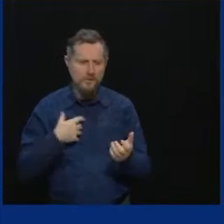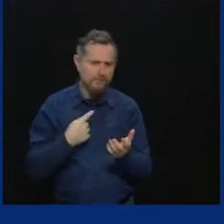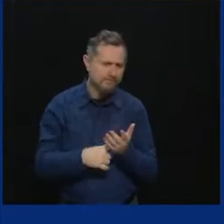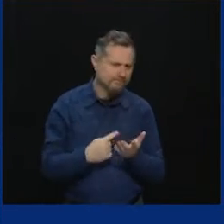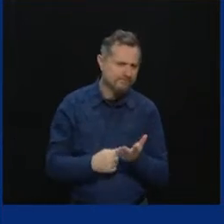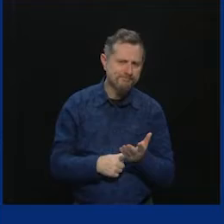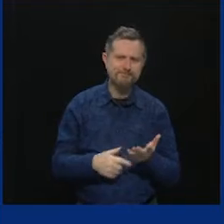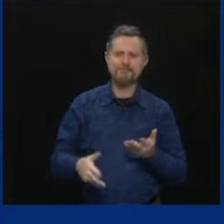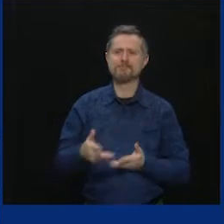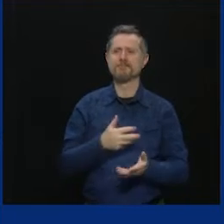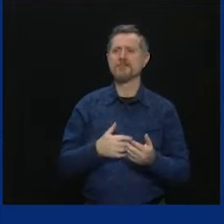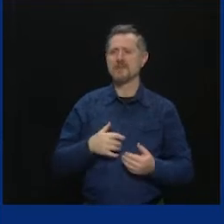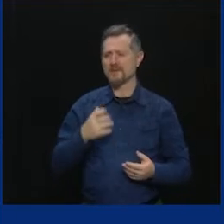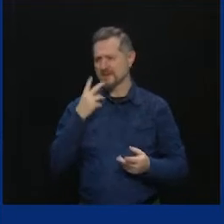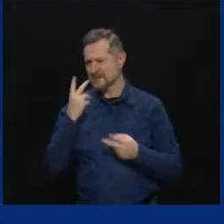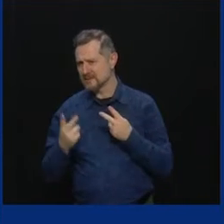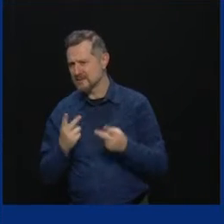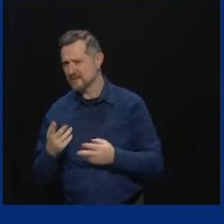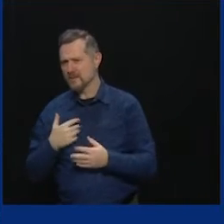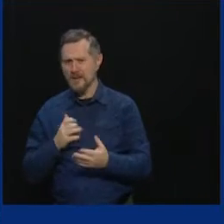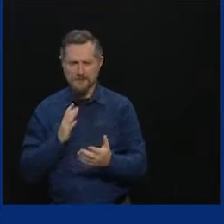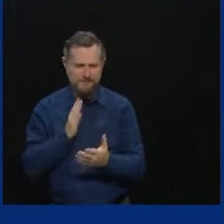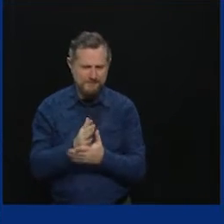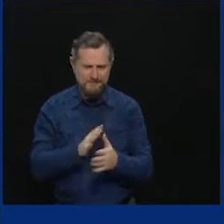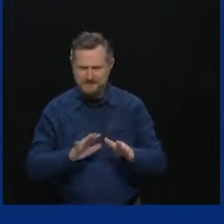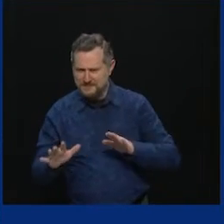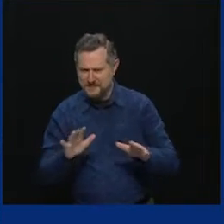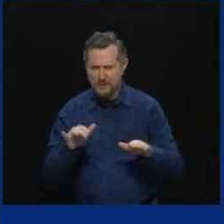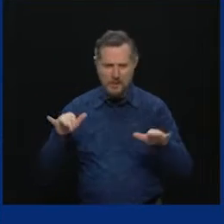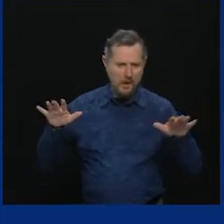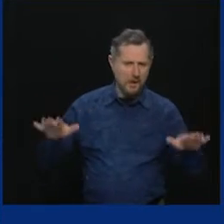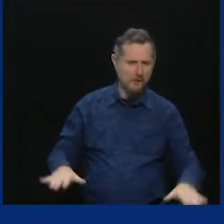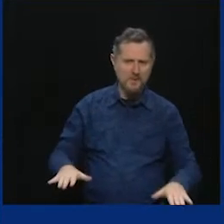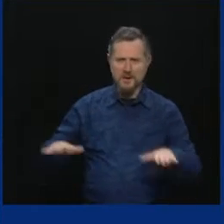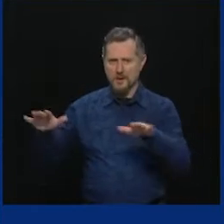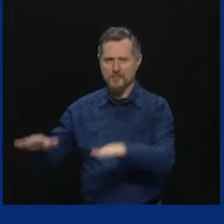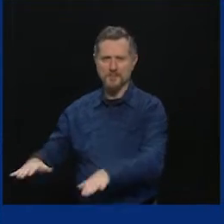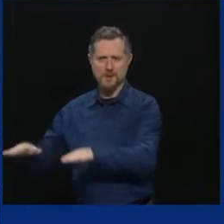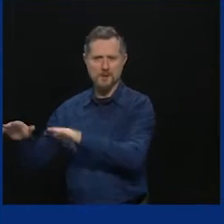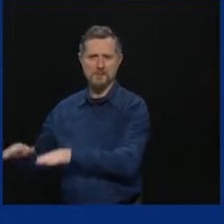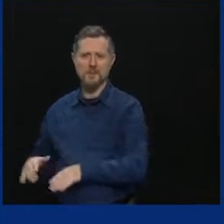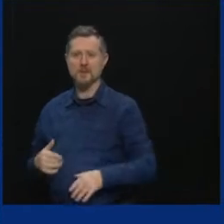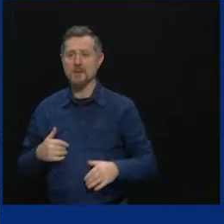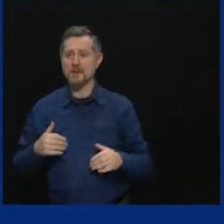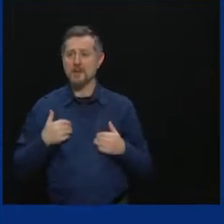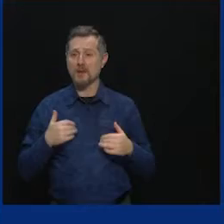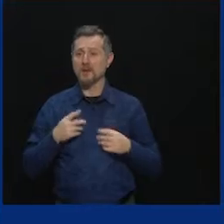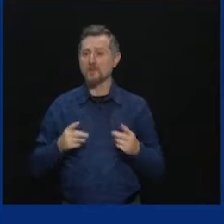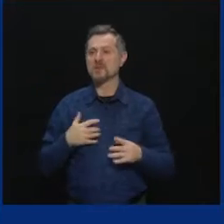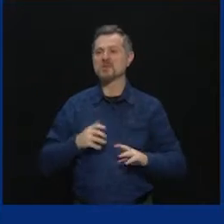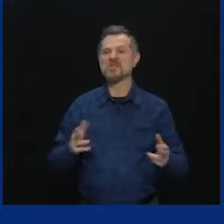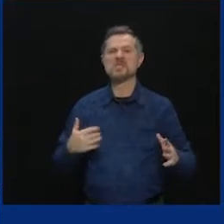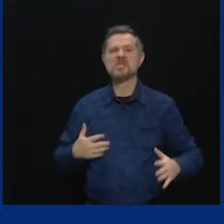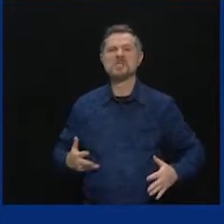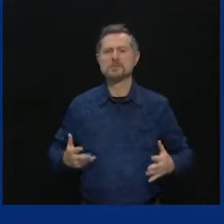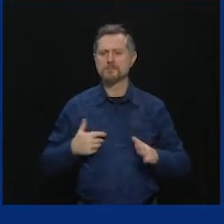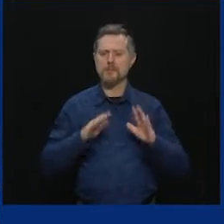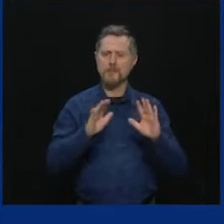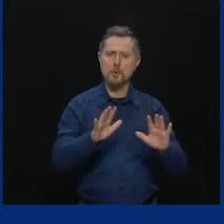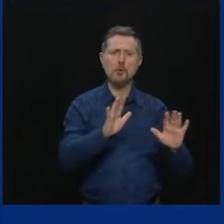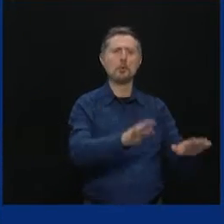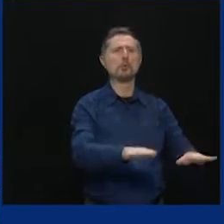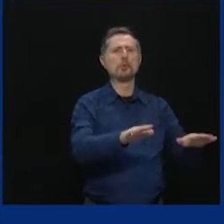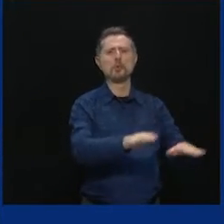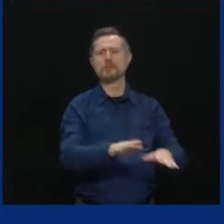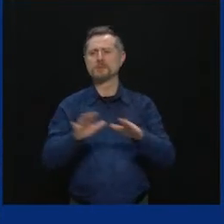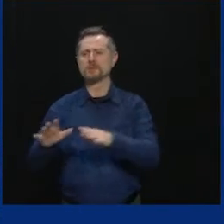we're identifying, and we're interrupting the norms that our young people have fallen into the traps of. And it's